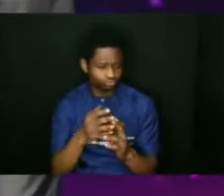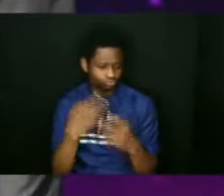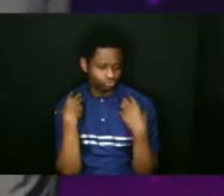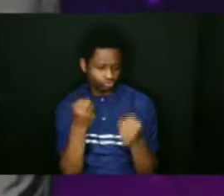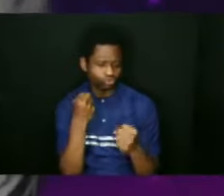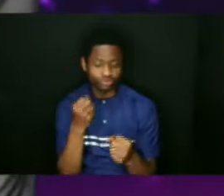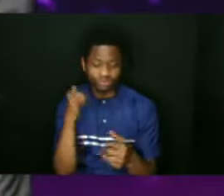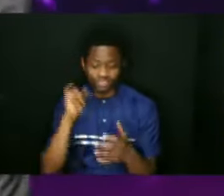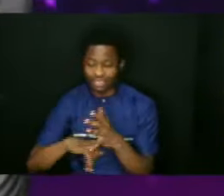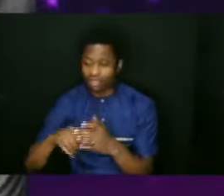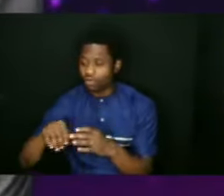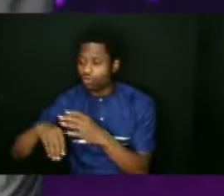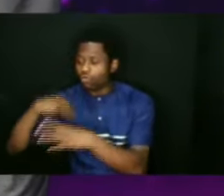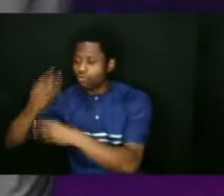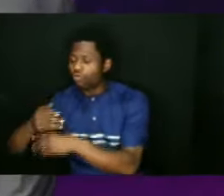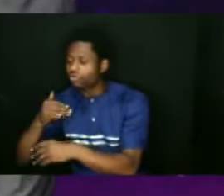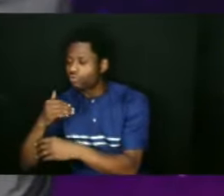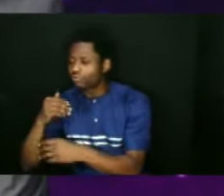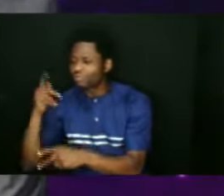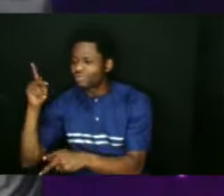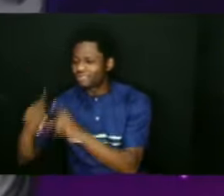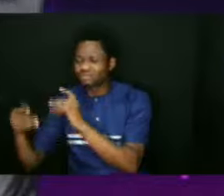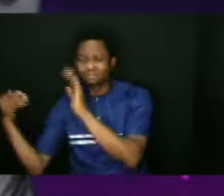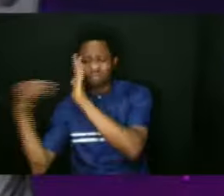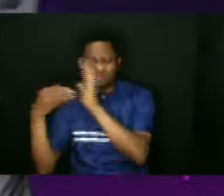attack. Nothing should be able to